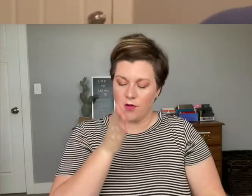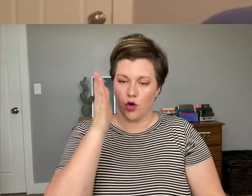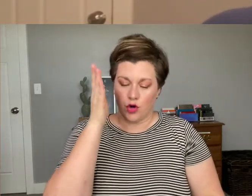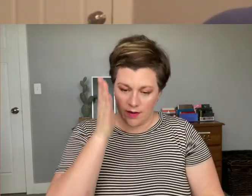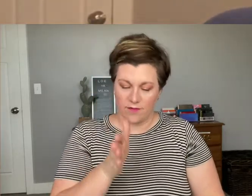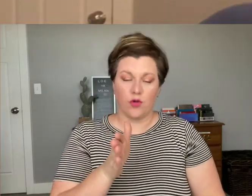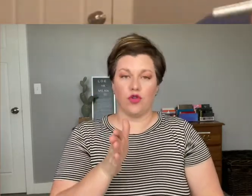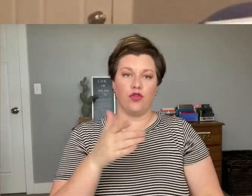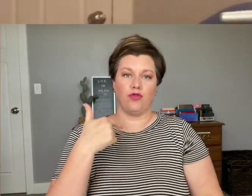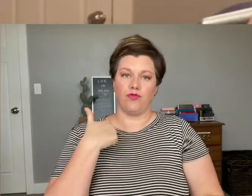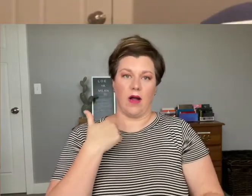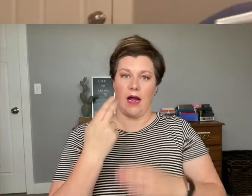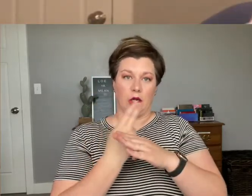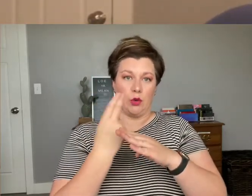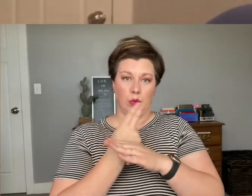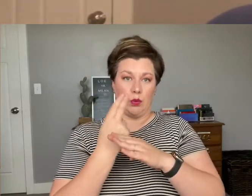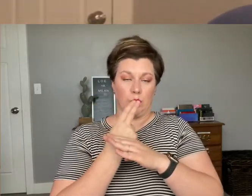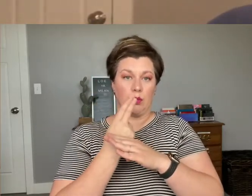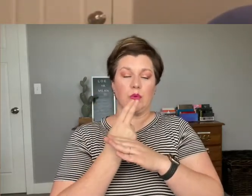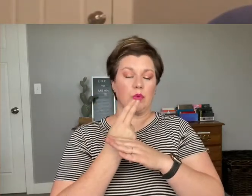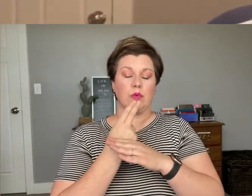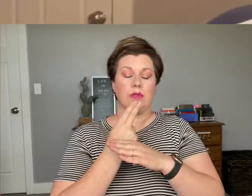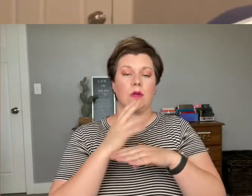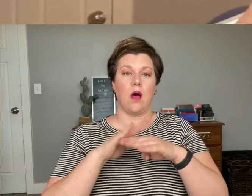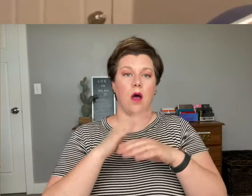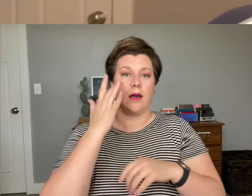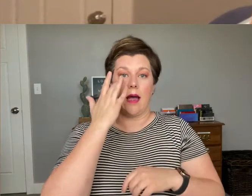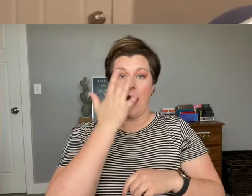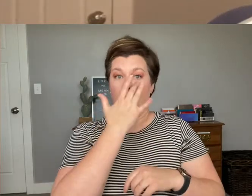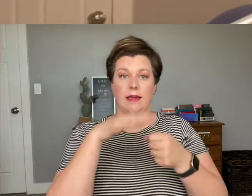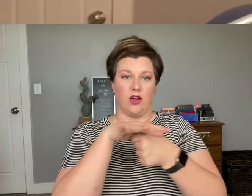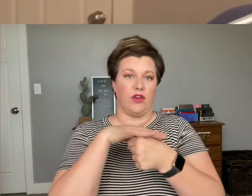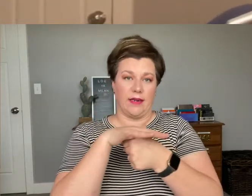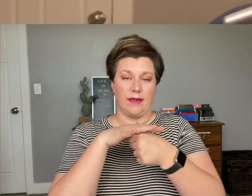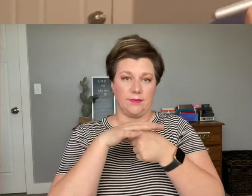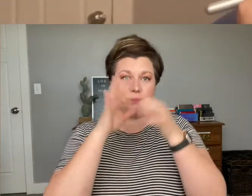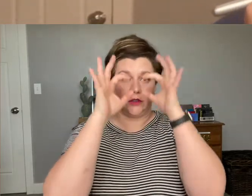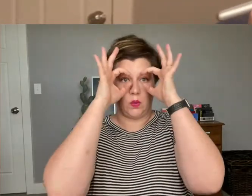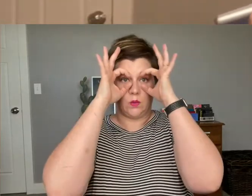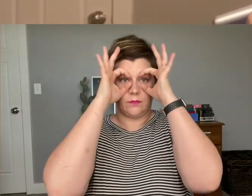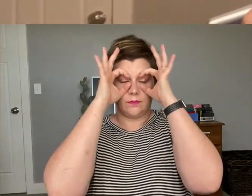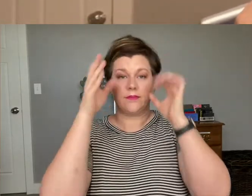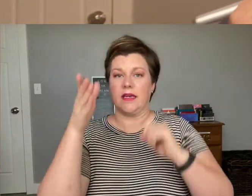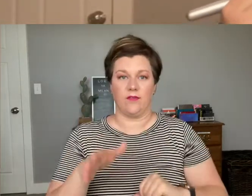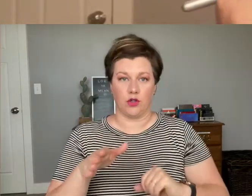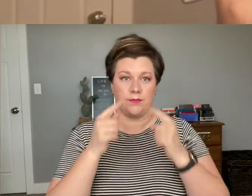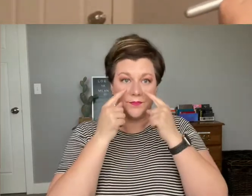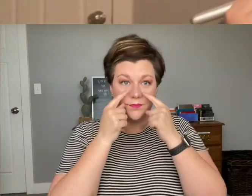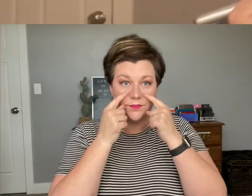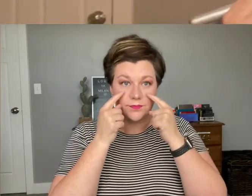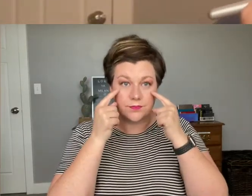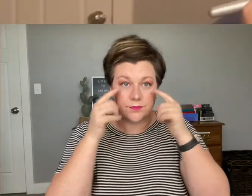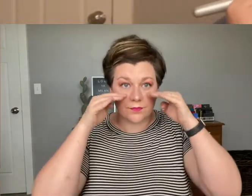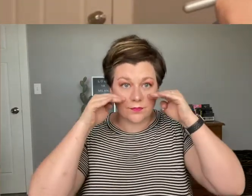area. I never put anything anywhere higher up than right